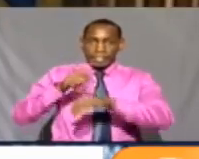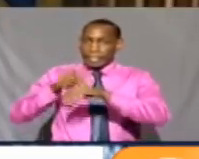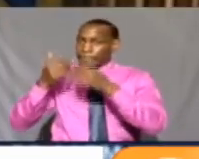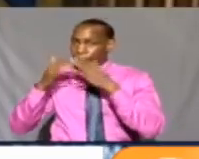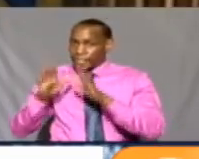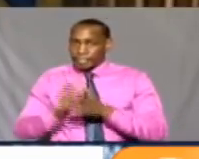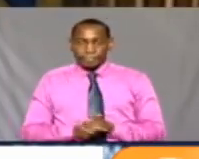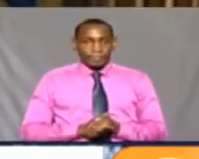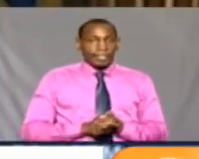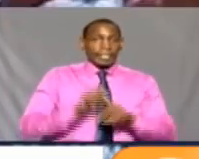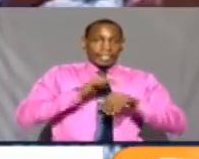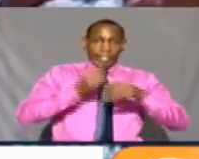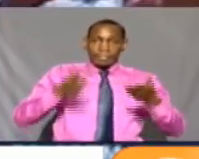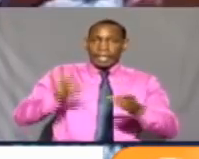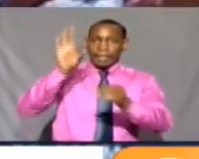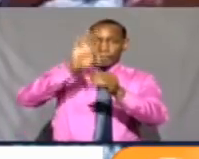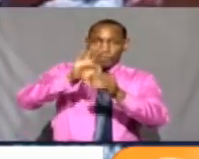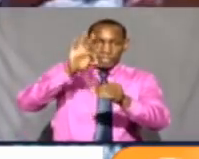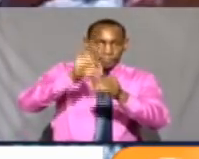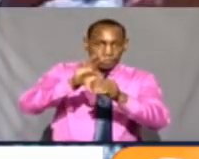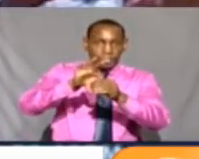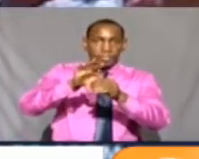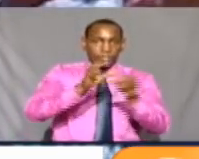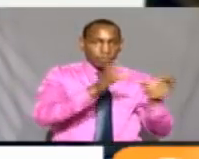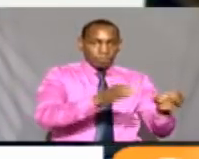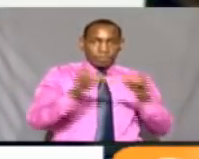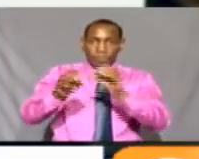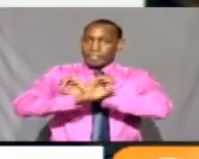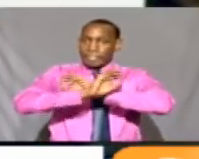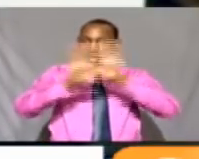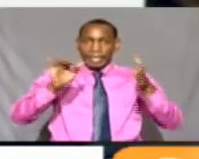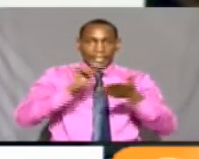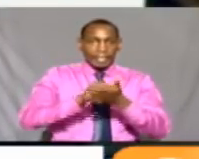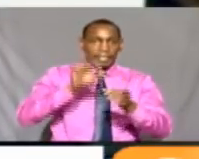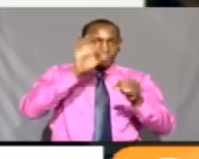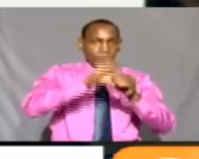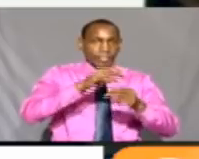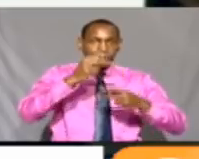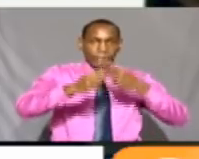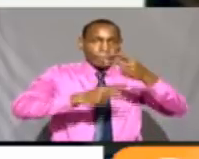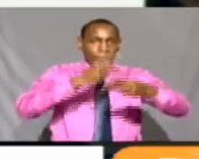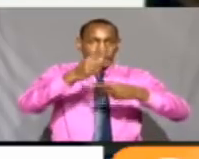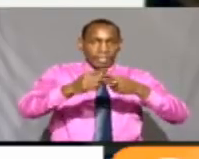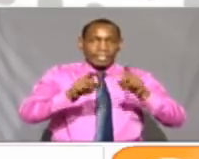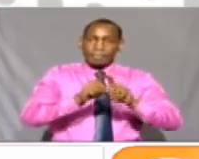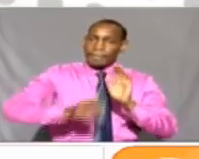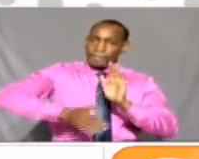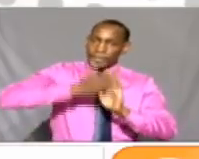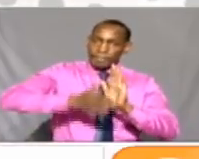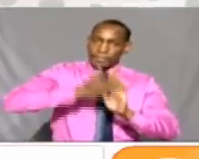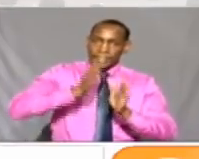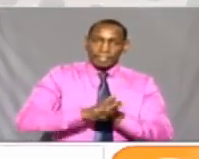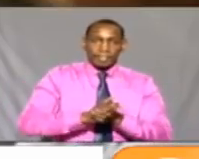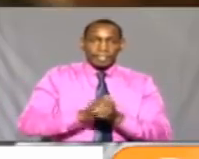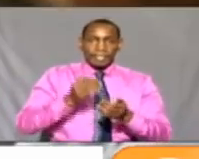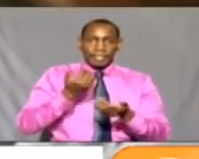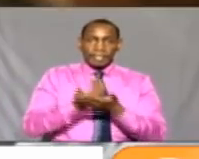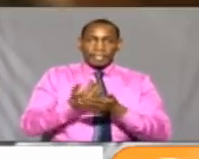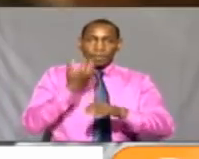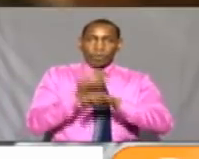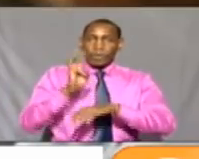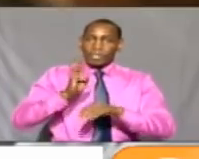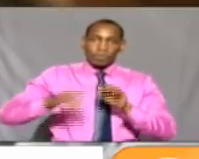By this time, the voting patterns were clear. The voting process was quick, sending Baba Yao